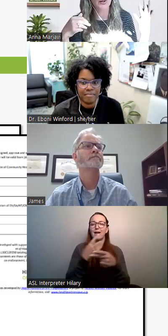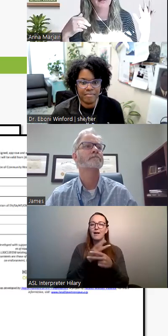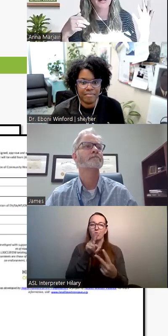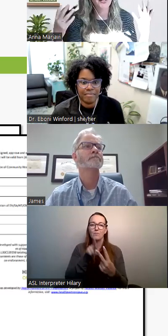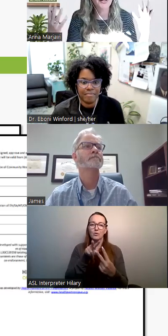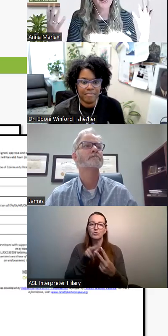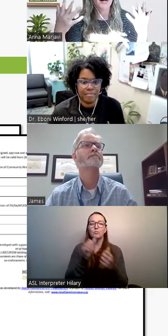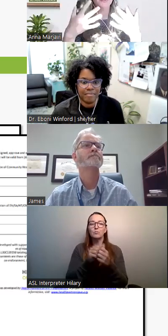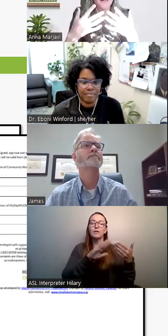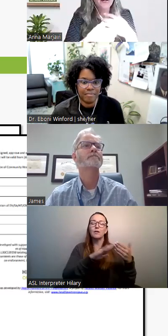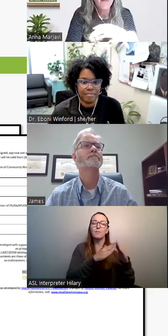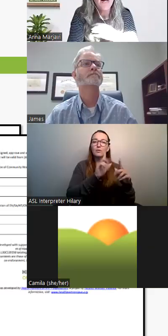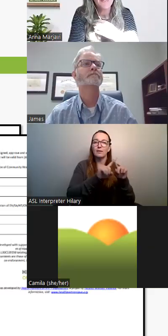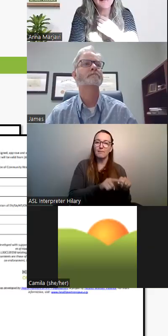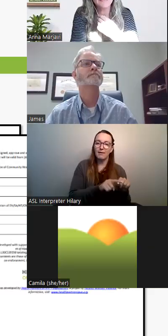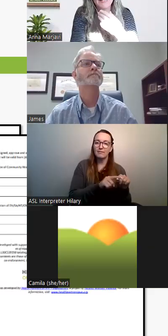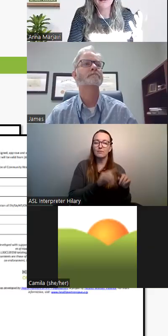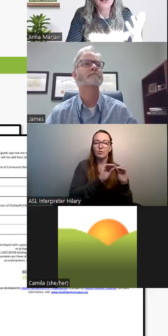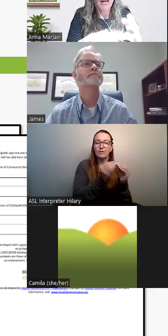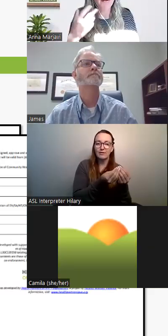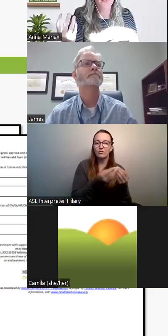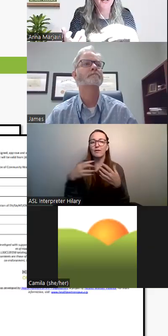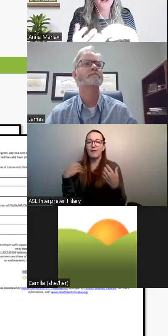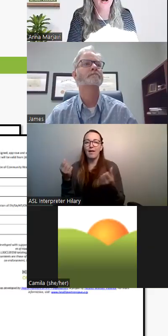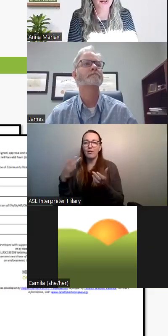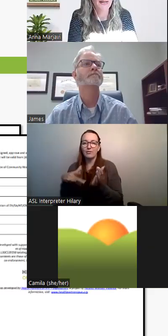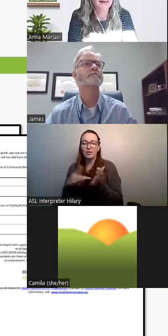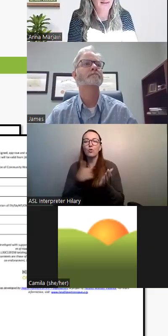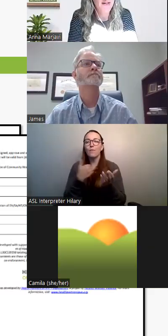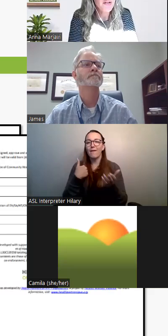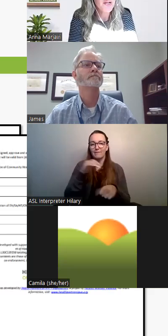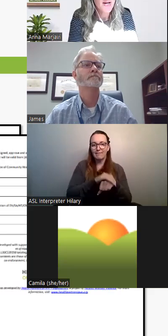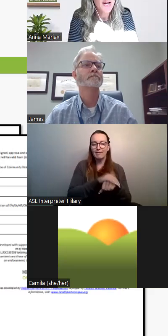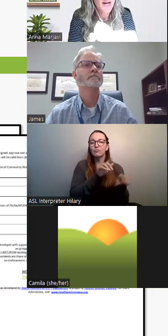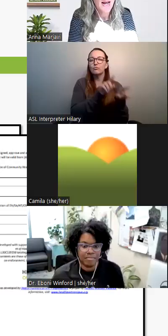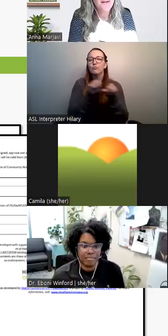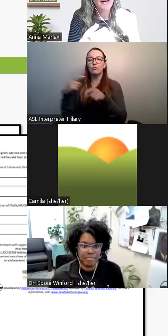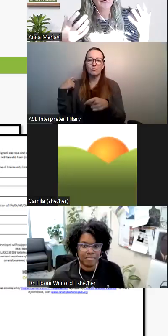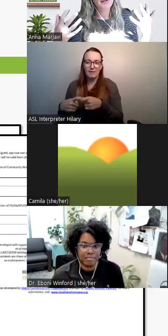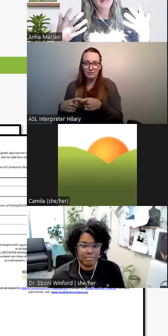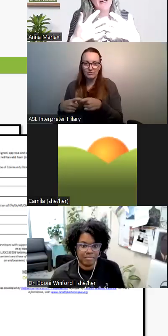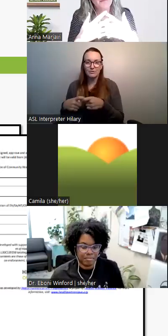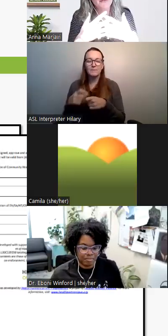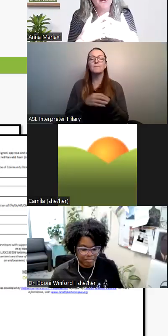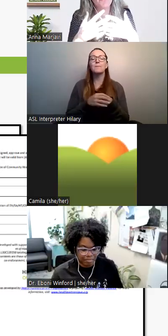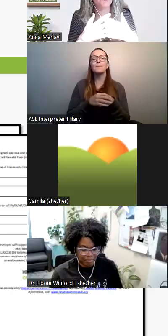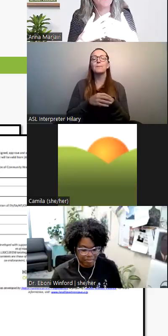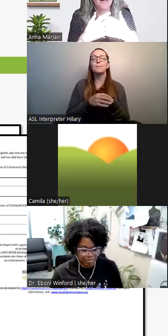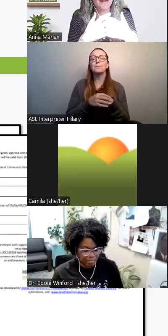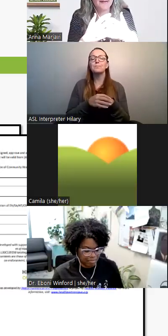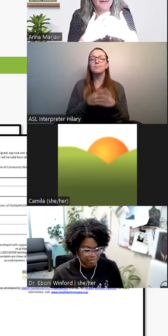community-based organization and a health center. It's in English. We have a version also in Spanish. And it really helps